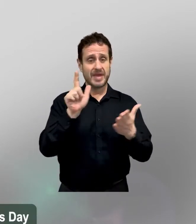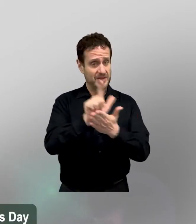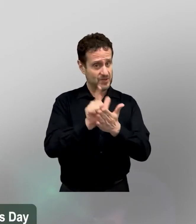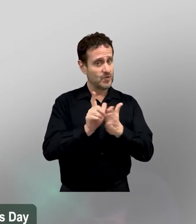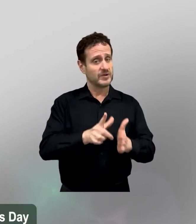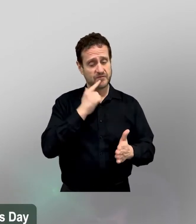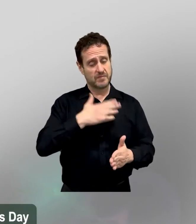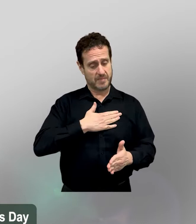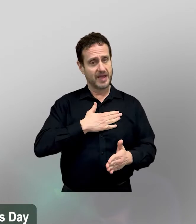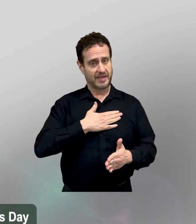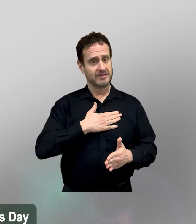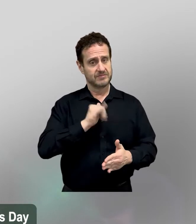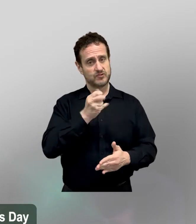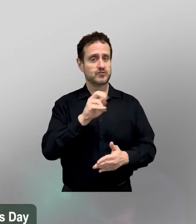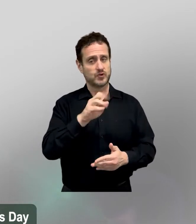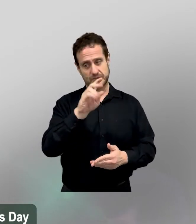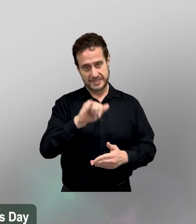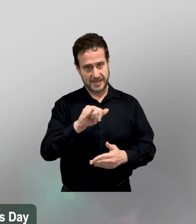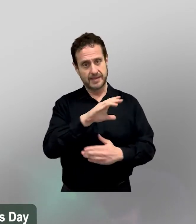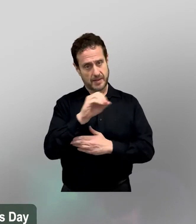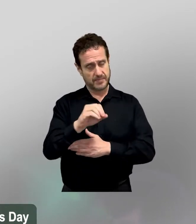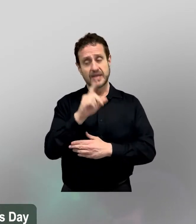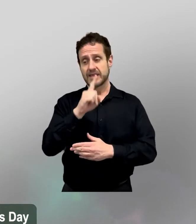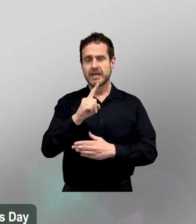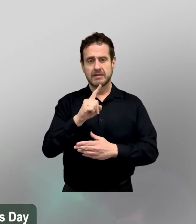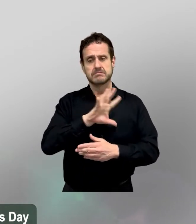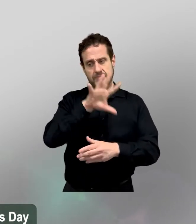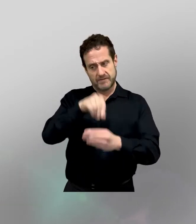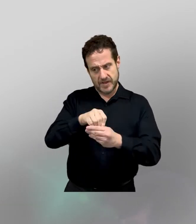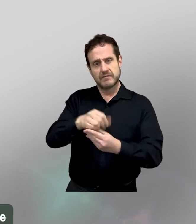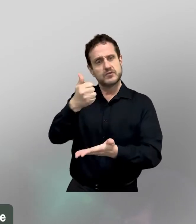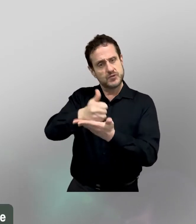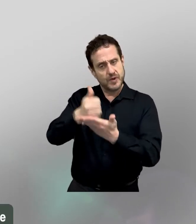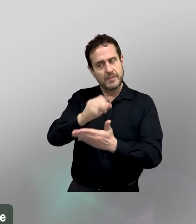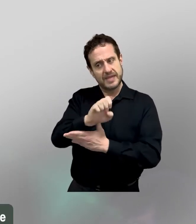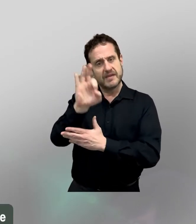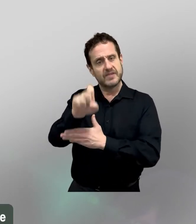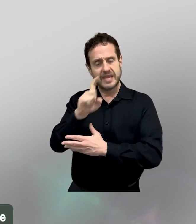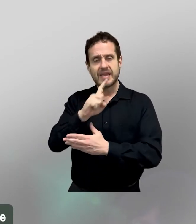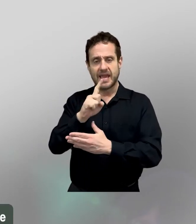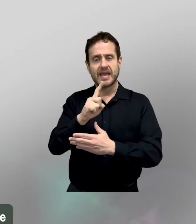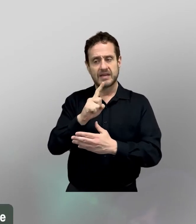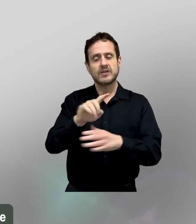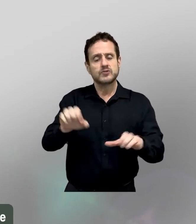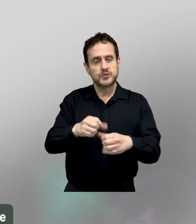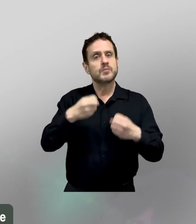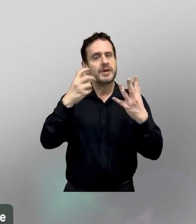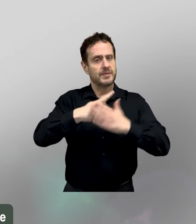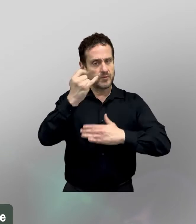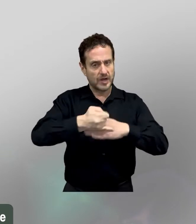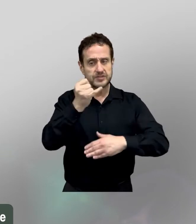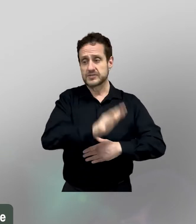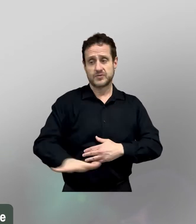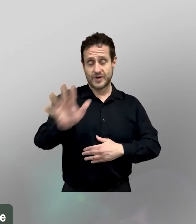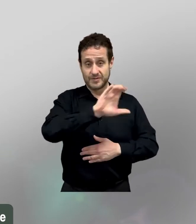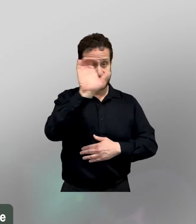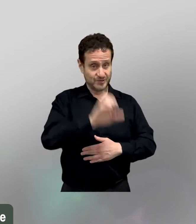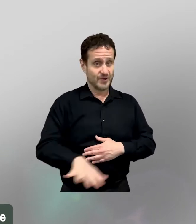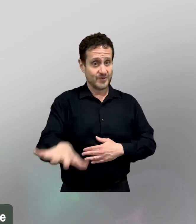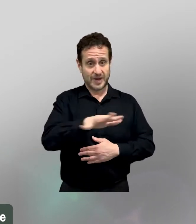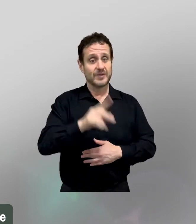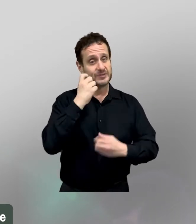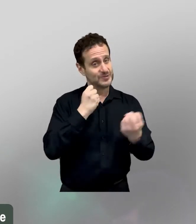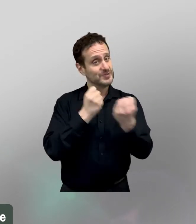a number of attorneys at Jones Day to connect with Equip for Equality and pursue so many different projects within the Chicago